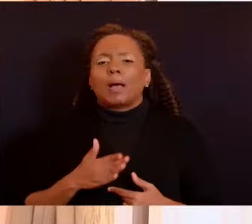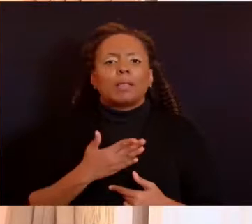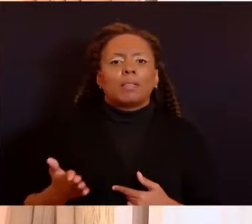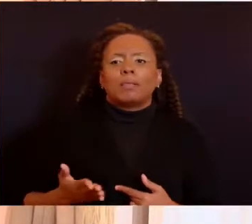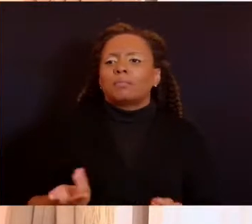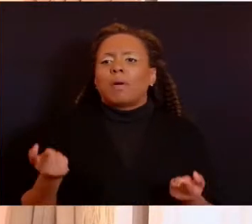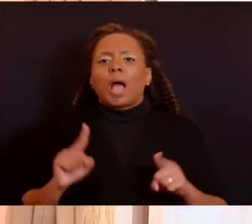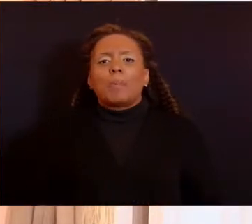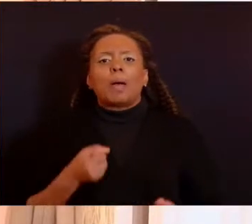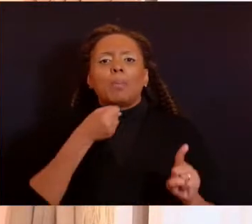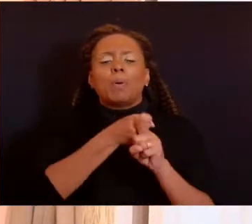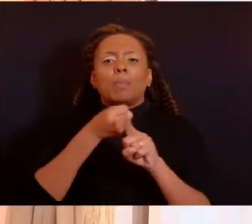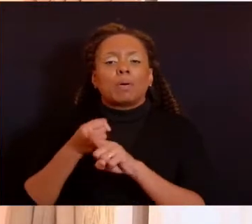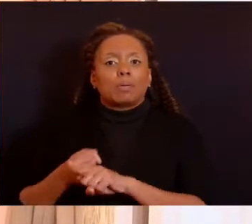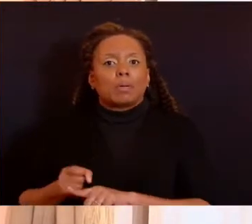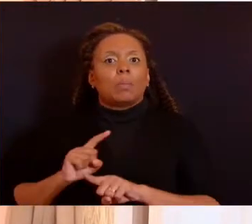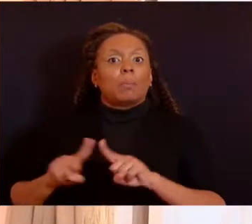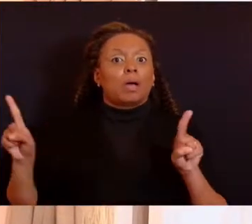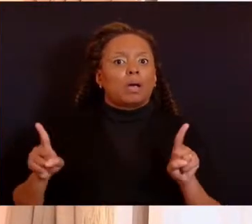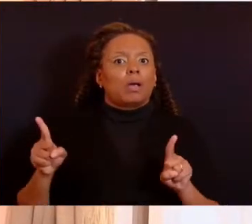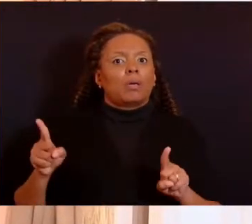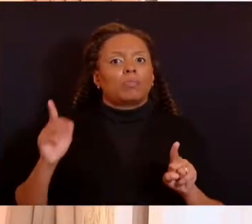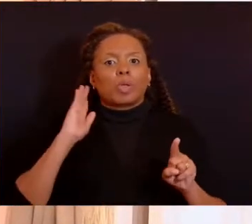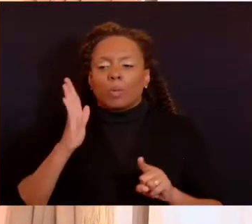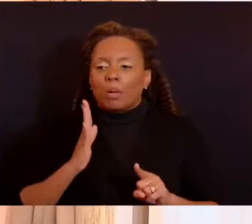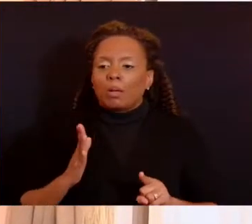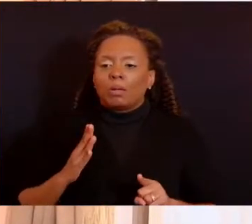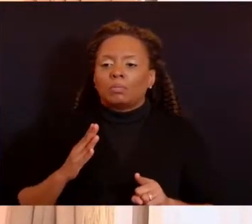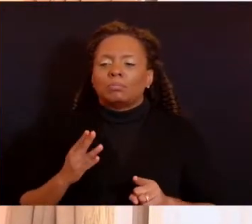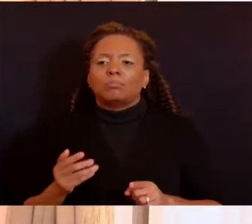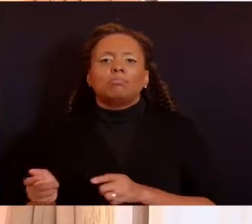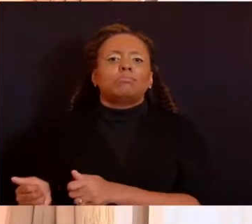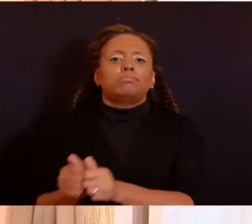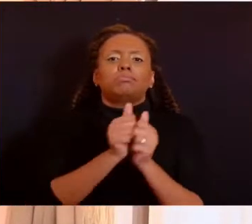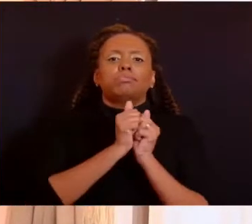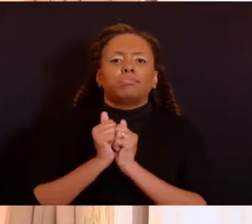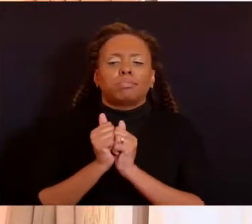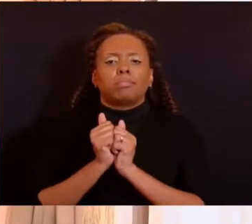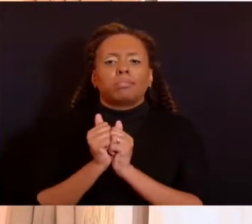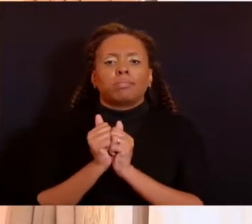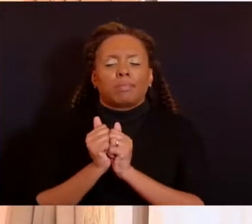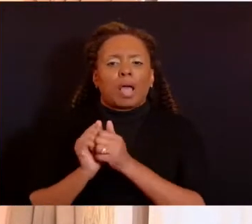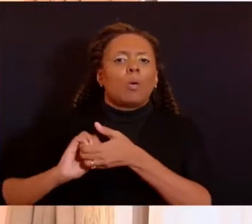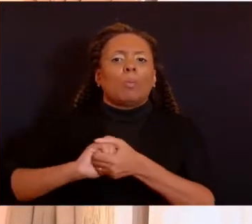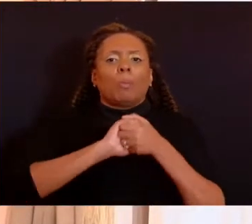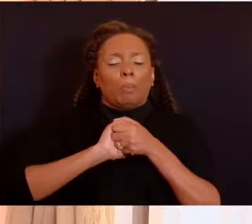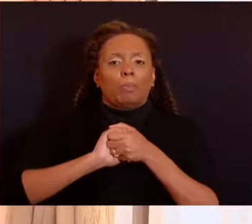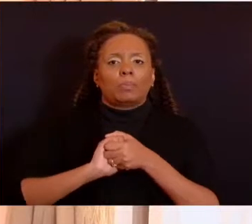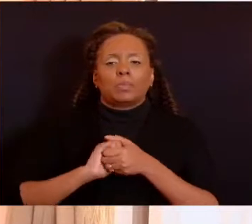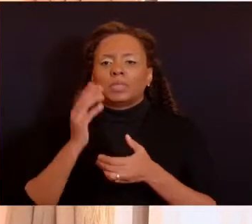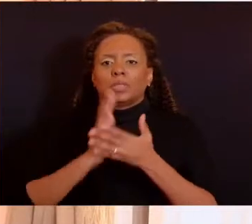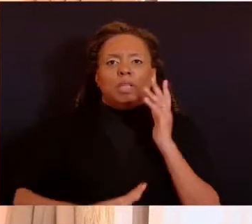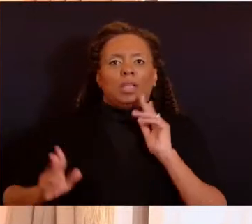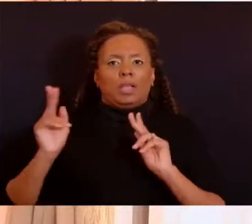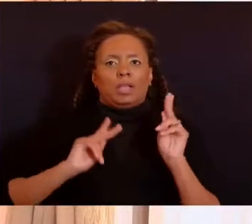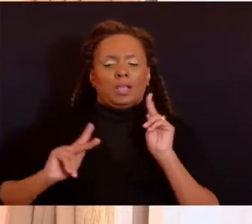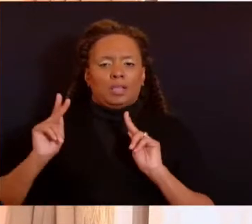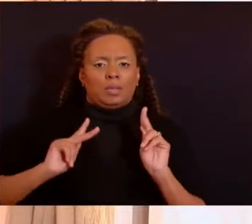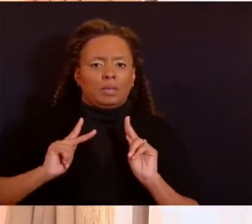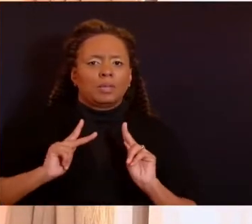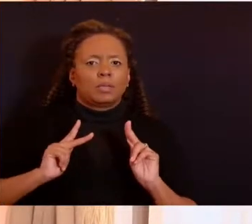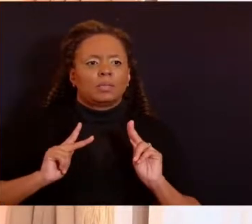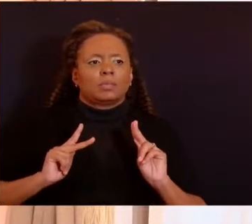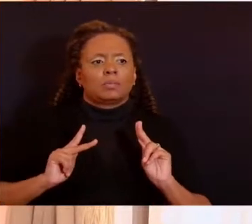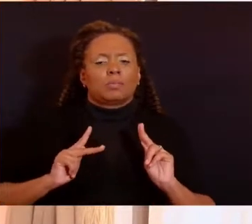one and we will fight it. And I know that there are horror stories that we're still dealing with, people who were left after